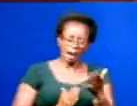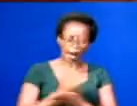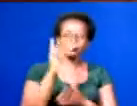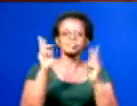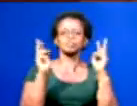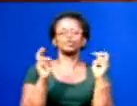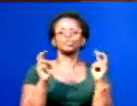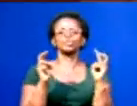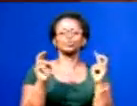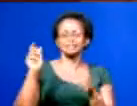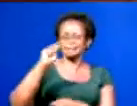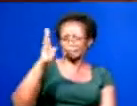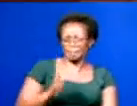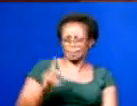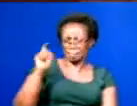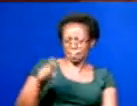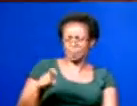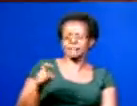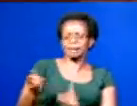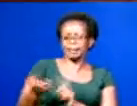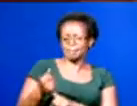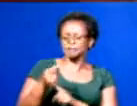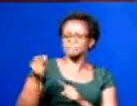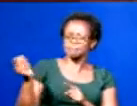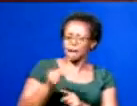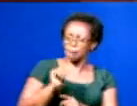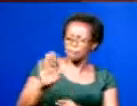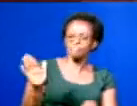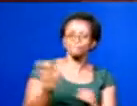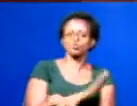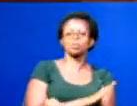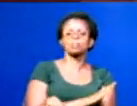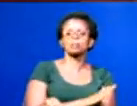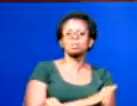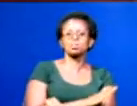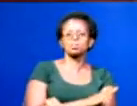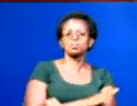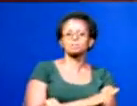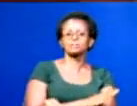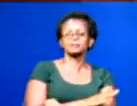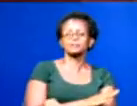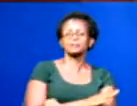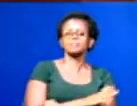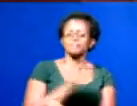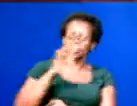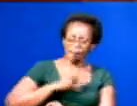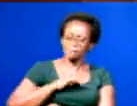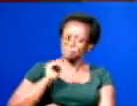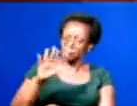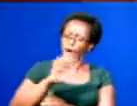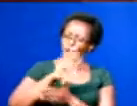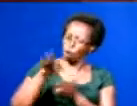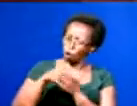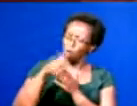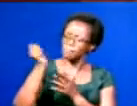teachers must be paid. They are full dues, Mr. Speaker. If they are beneficiaries and dependents, Mr. Speaker,